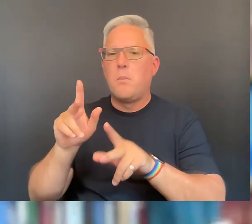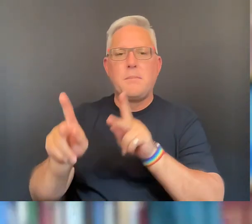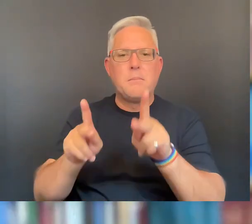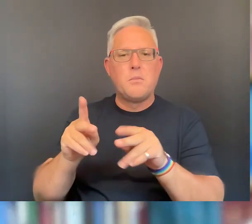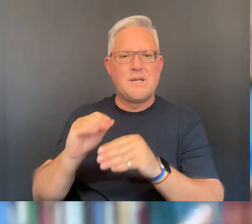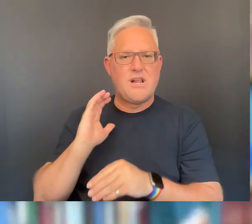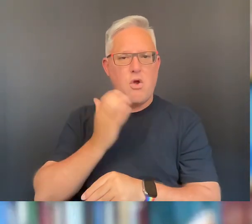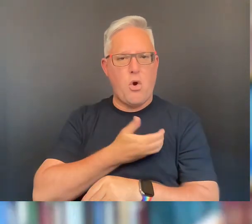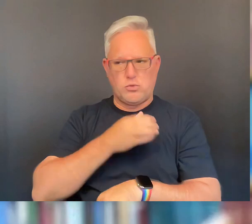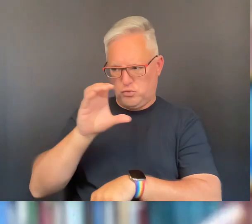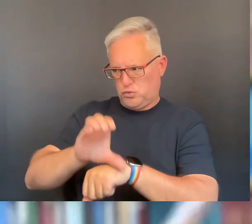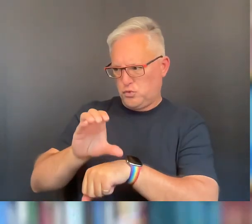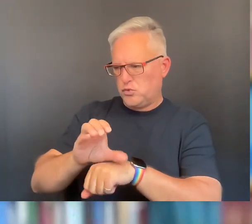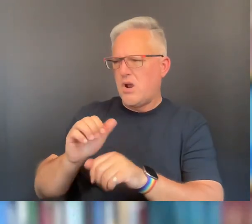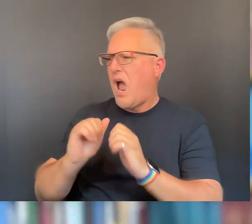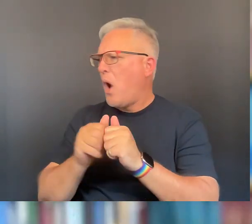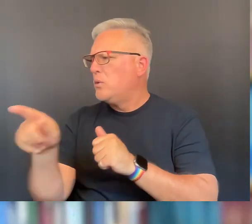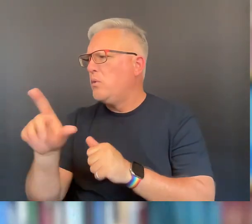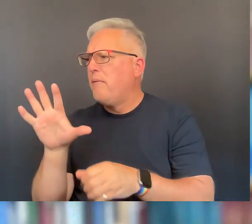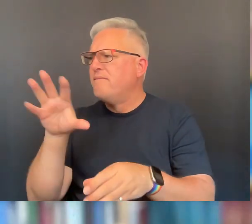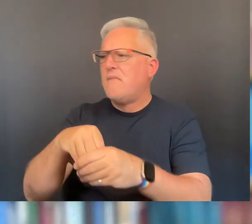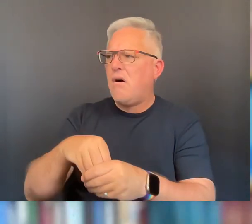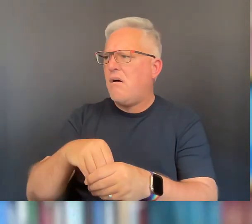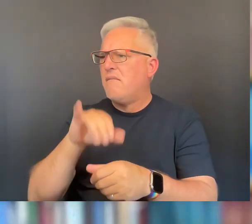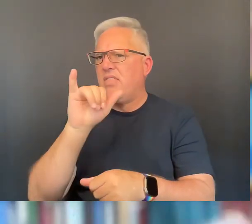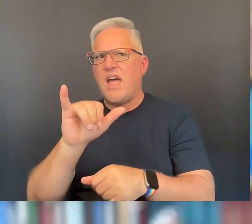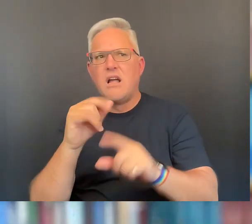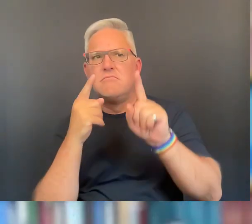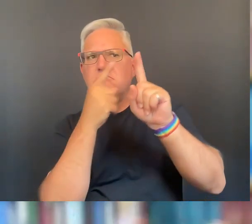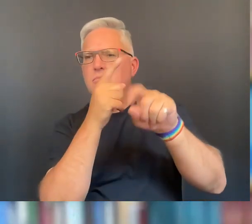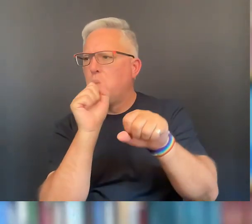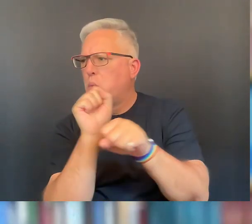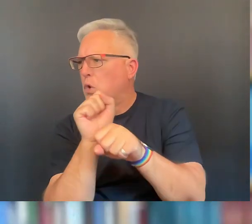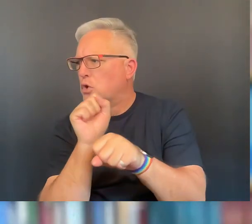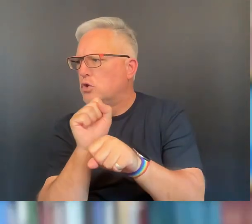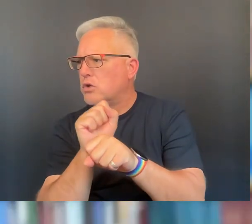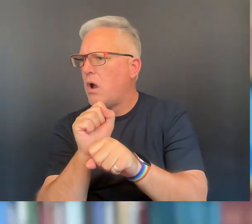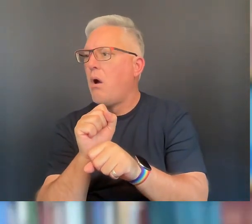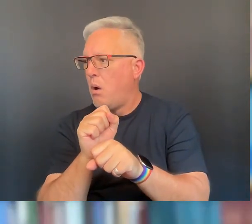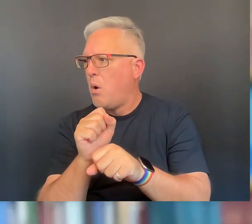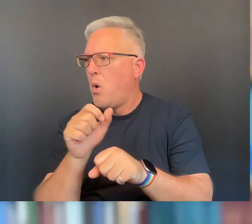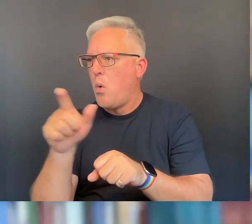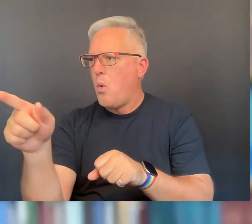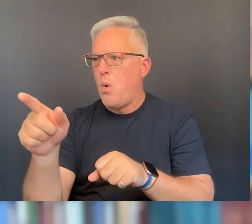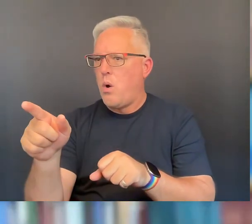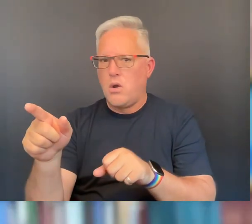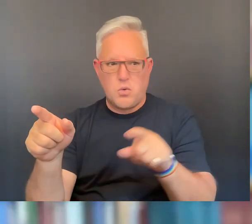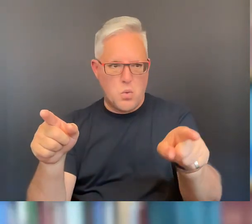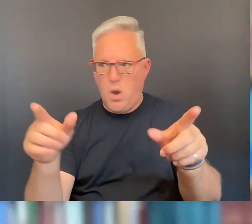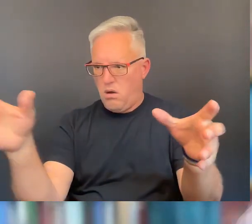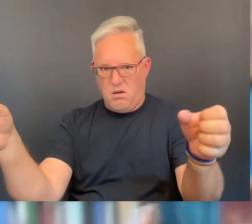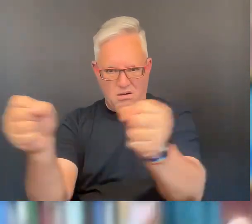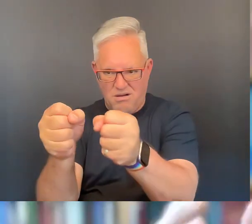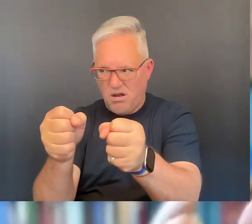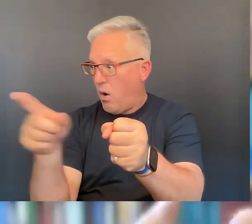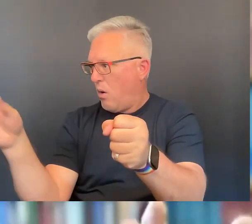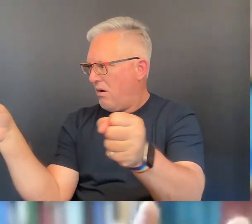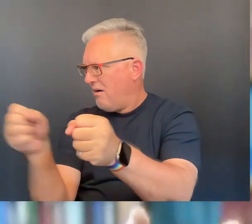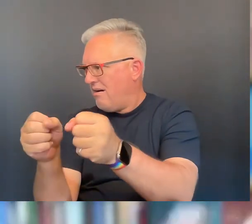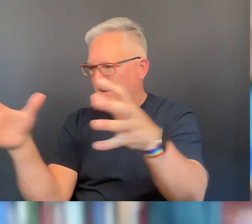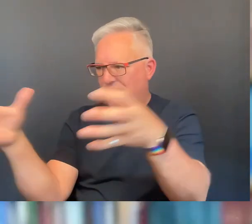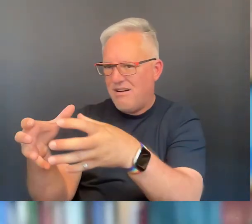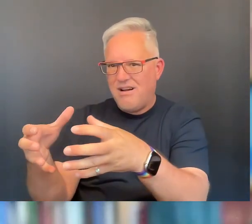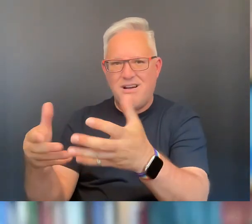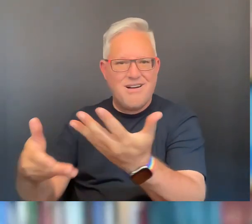in our congregation are engaged and then empowering them and connecting them. Maybe you